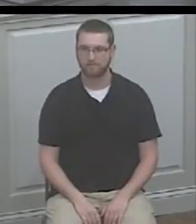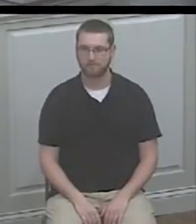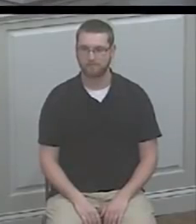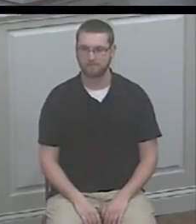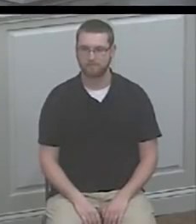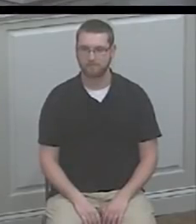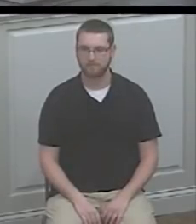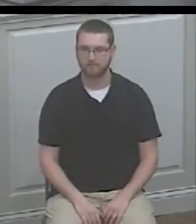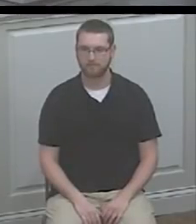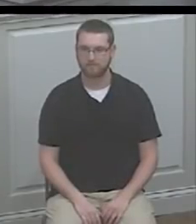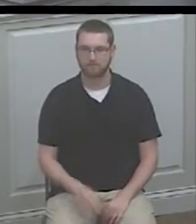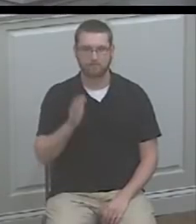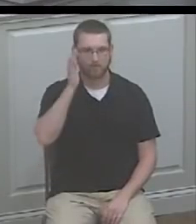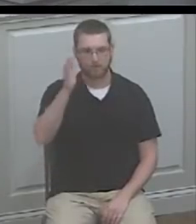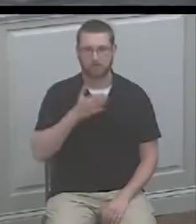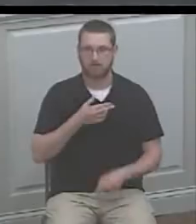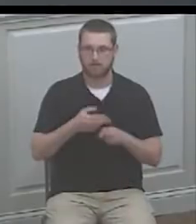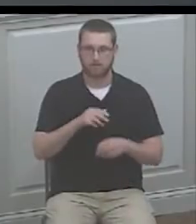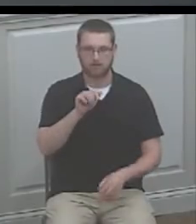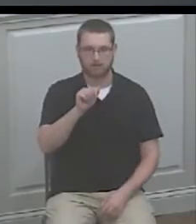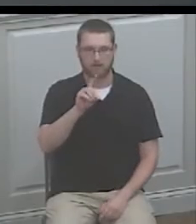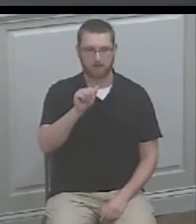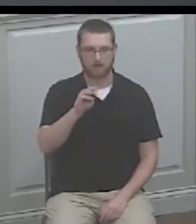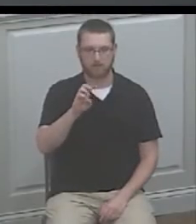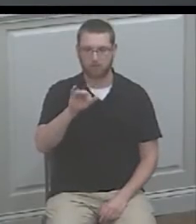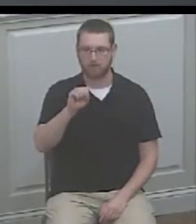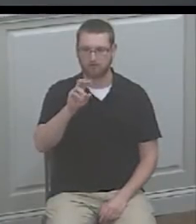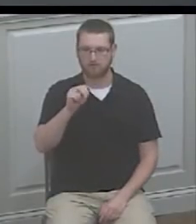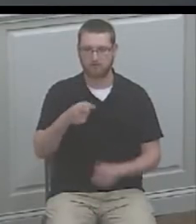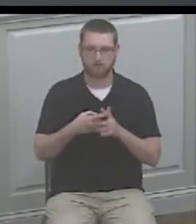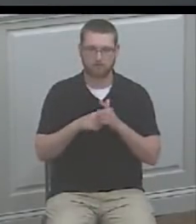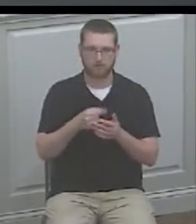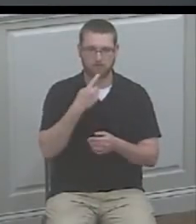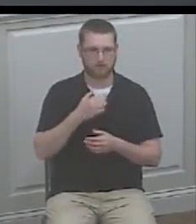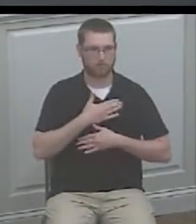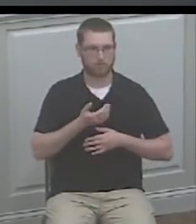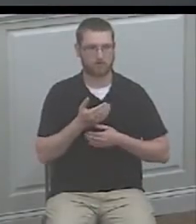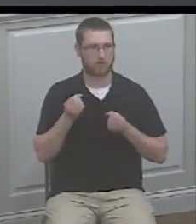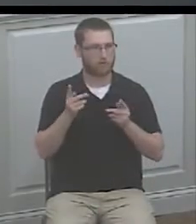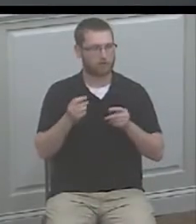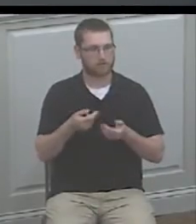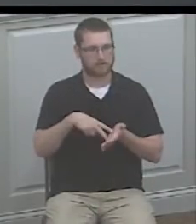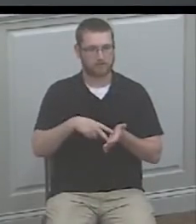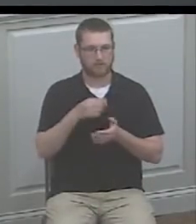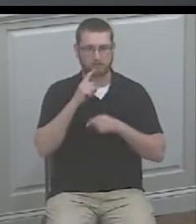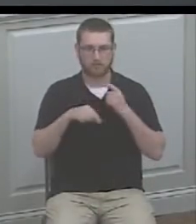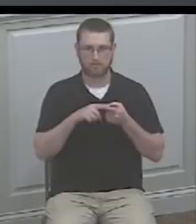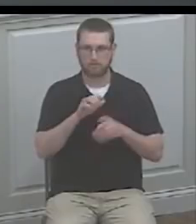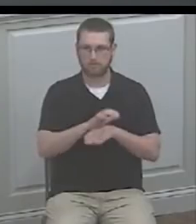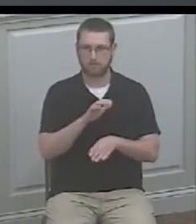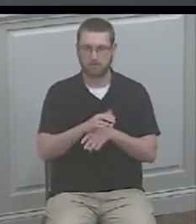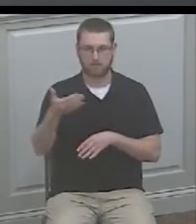Thank you. Thank you. Hello, my name is Adam Wilson. I'd like to start off by saying that we appreciate the opportunity to stand in front of you and speak tonight.